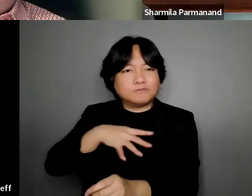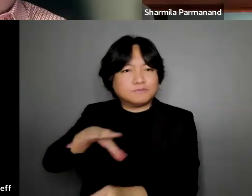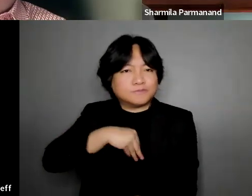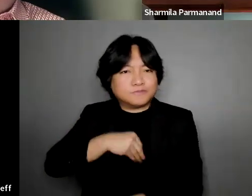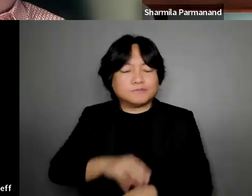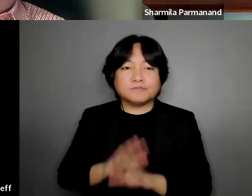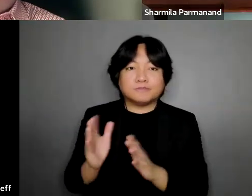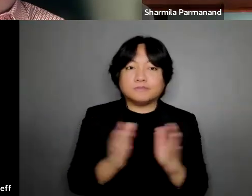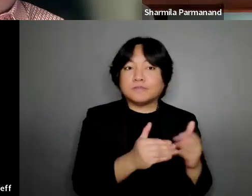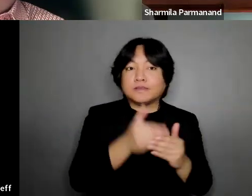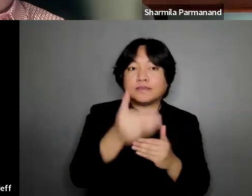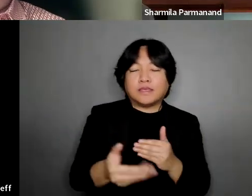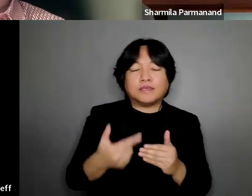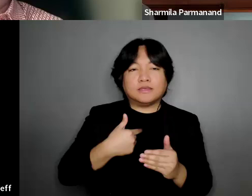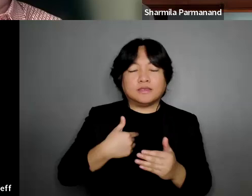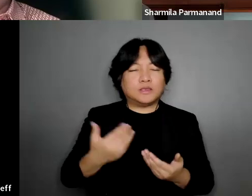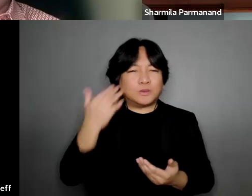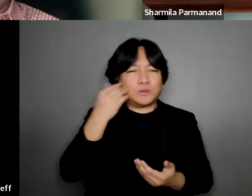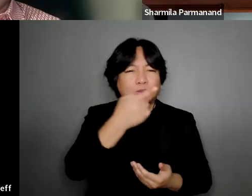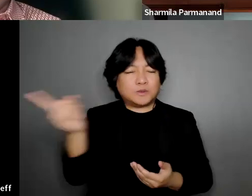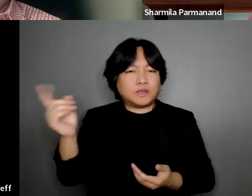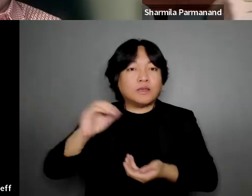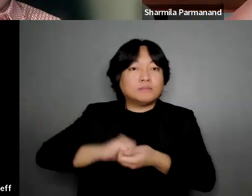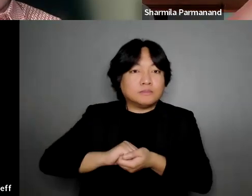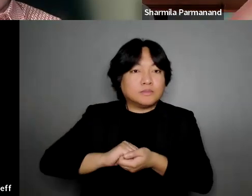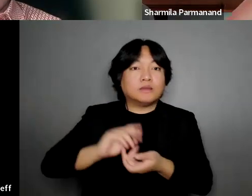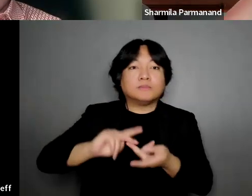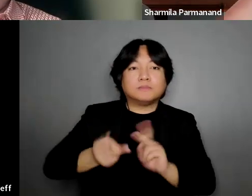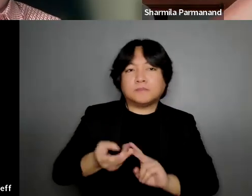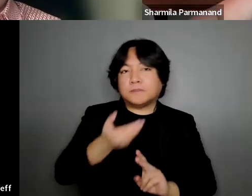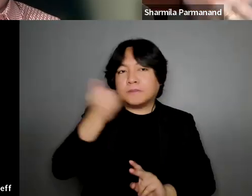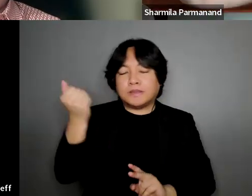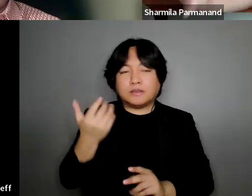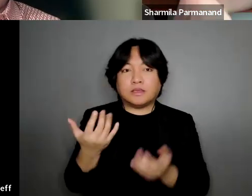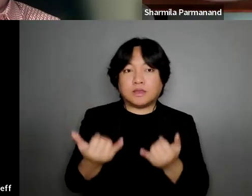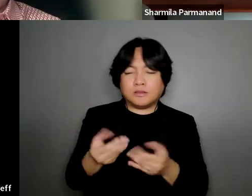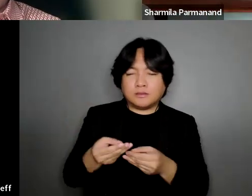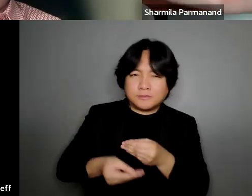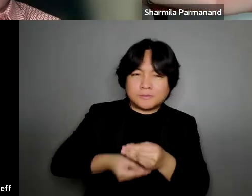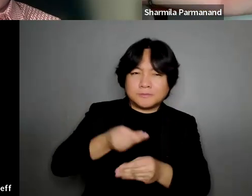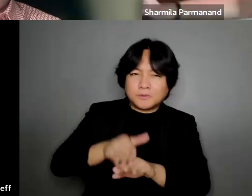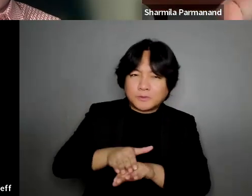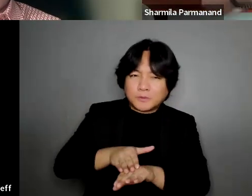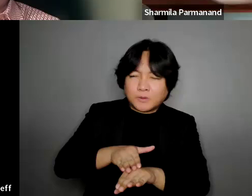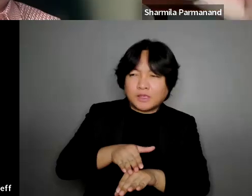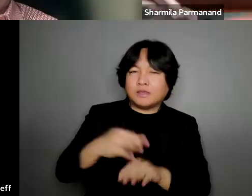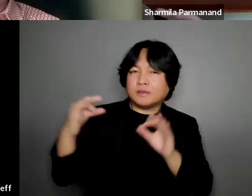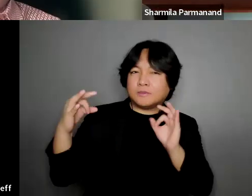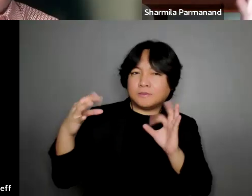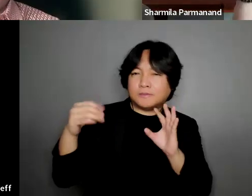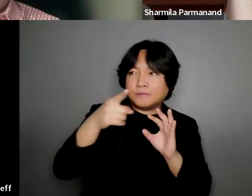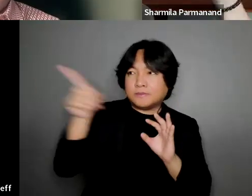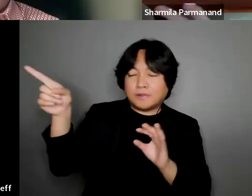egalitarian research partnerships. And for those of us na medyo are in the position na rin slowly to provide feedback to funders or to